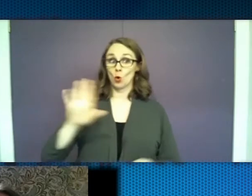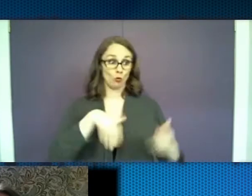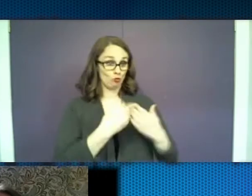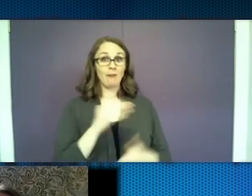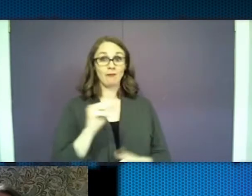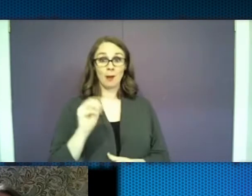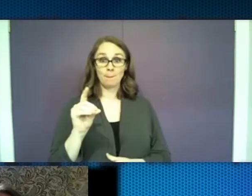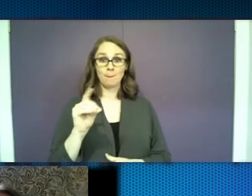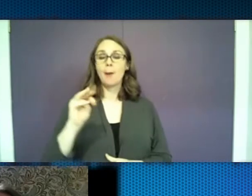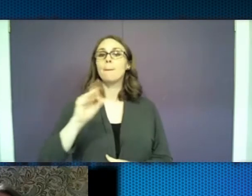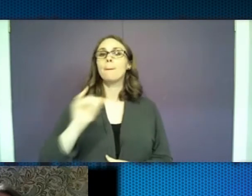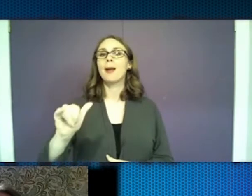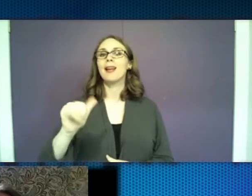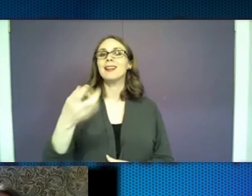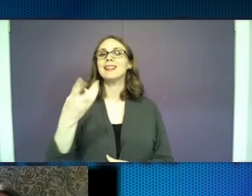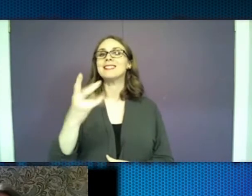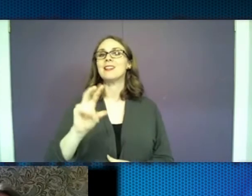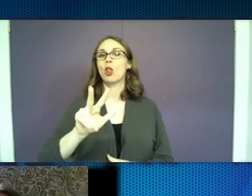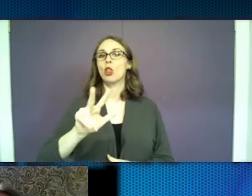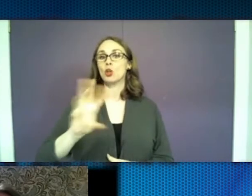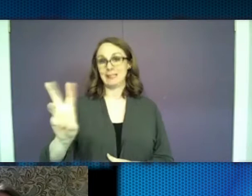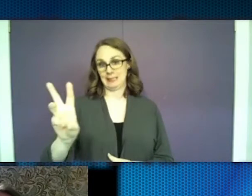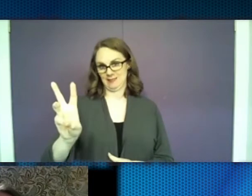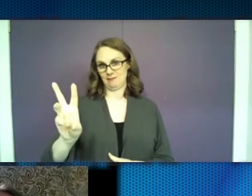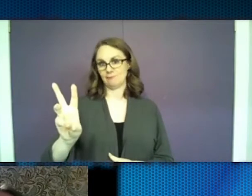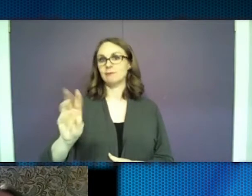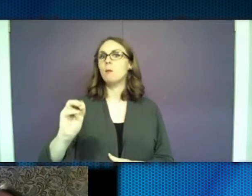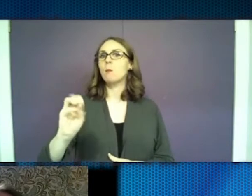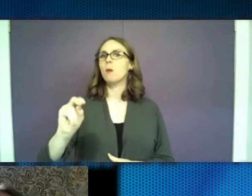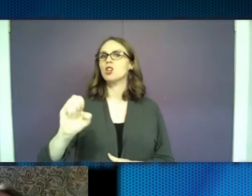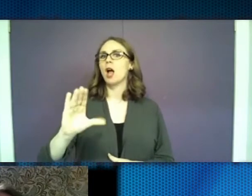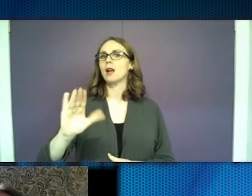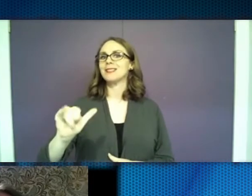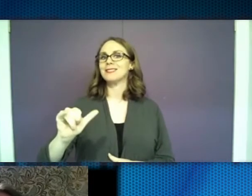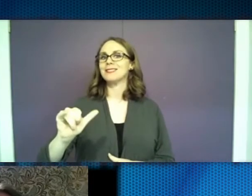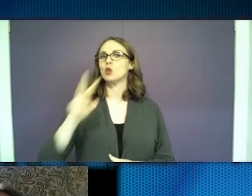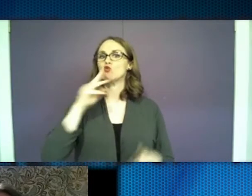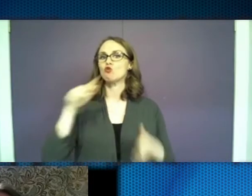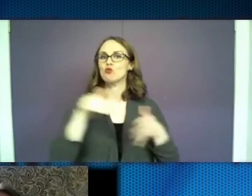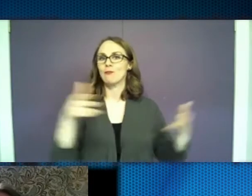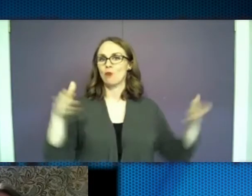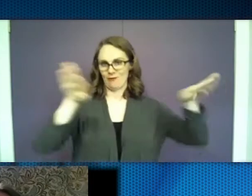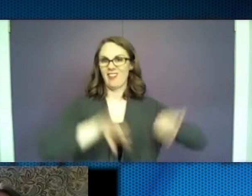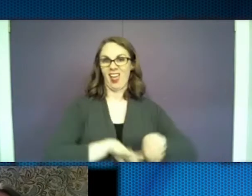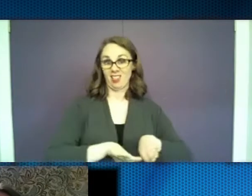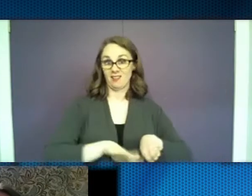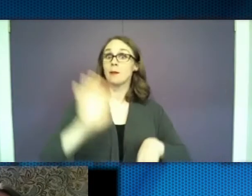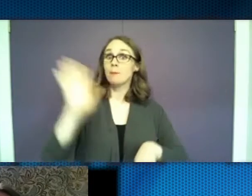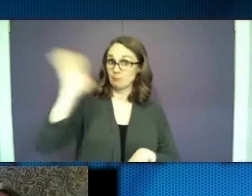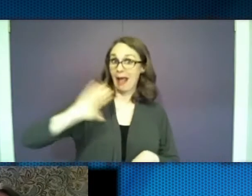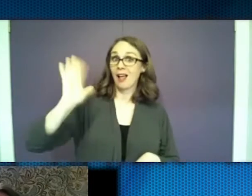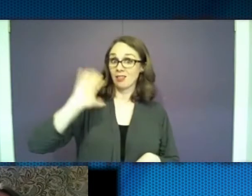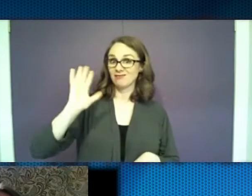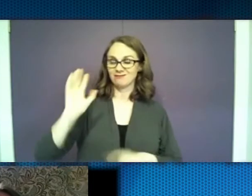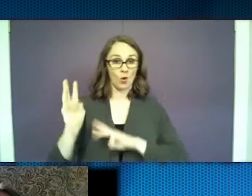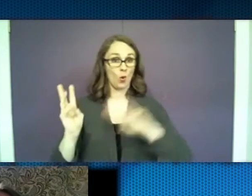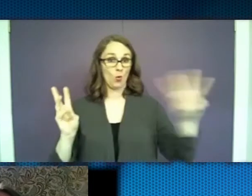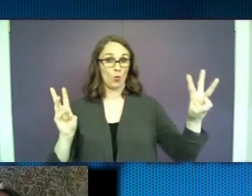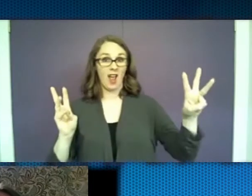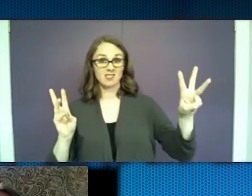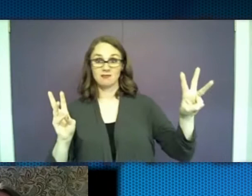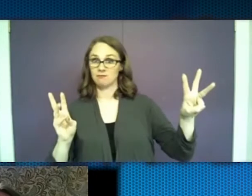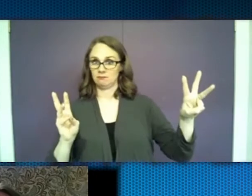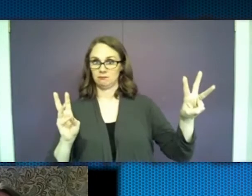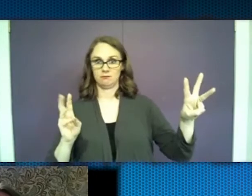Maryland in May of 1736 in the Monocacy River Valley, which again, back then was the western frontier. There wasn't